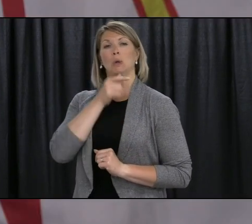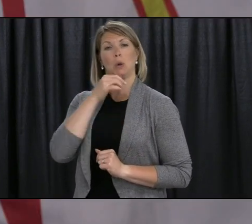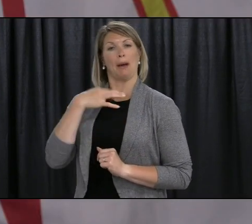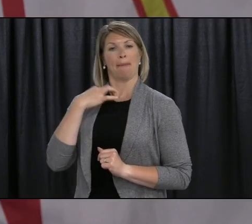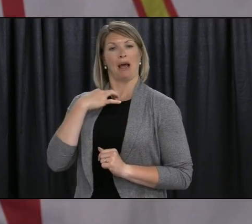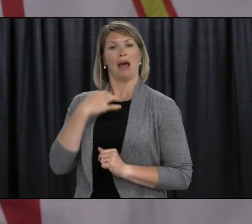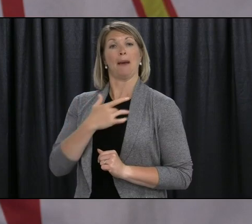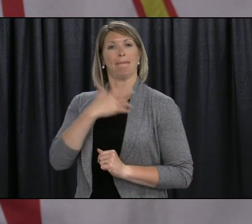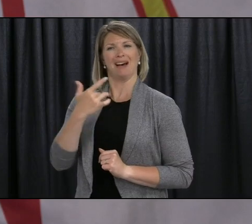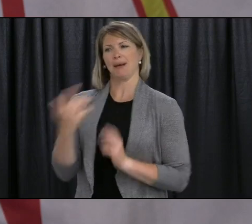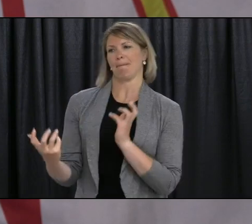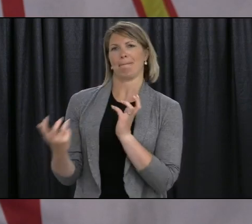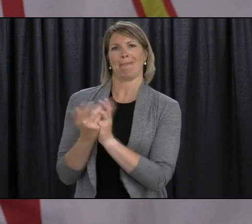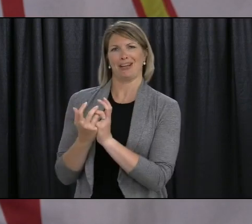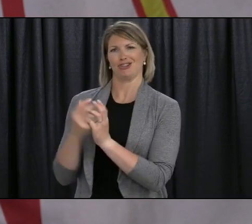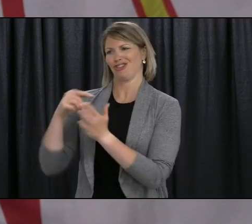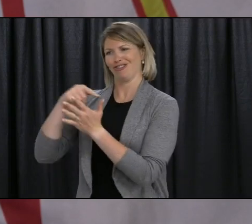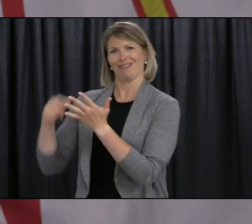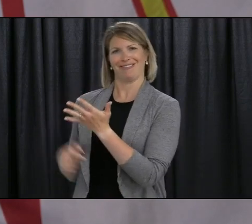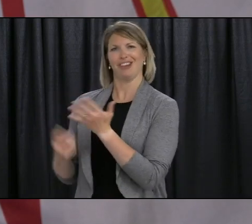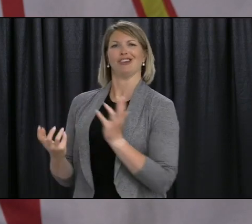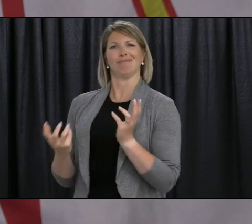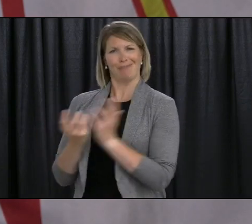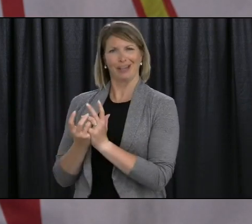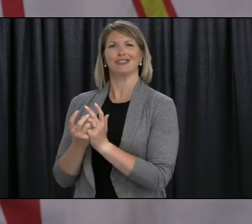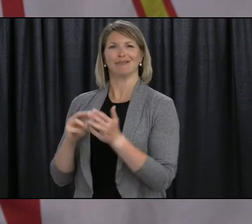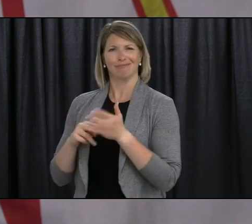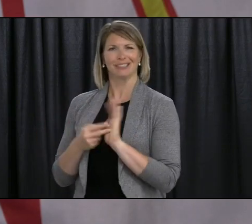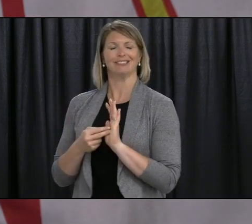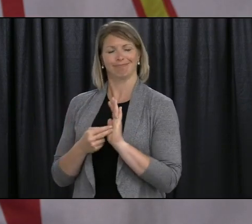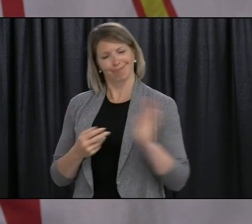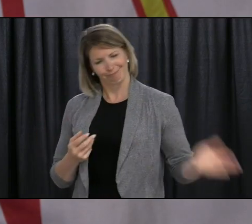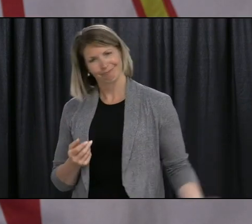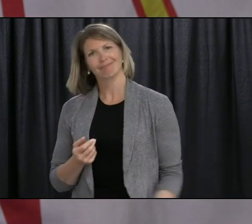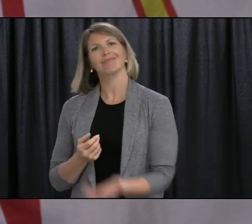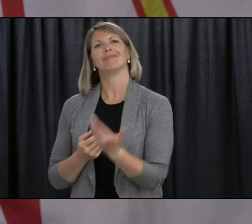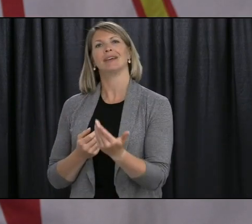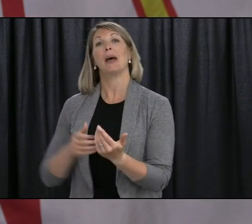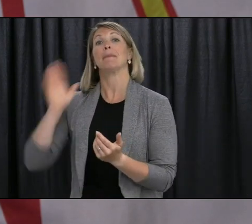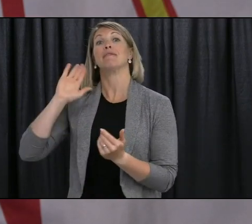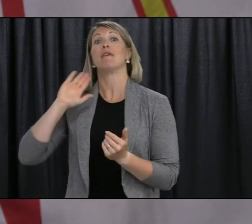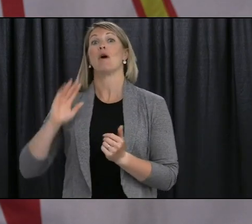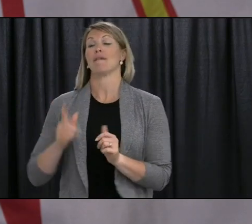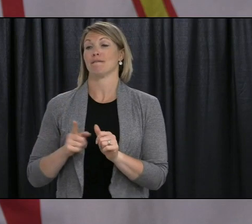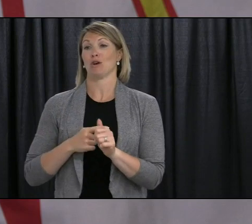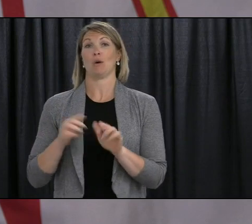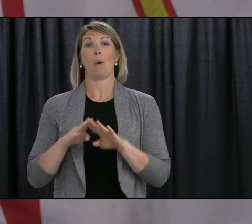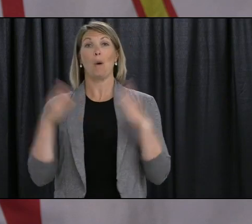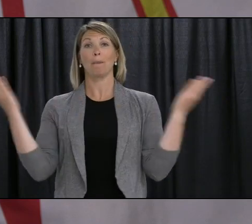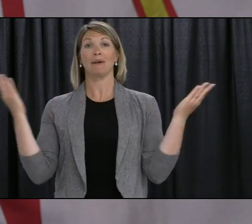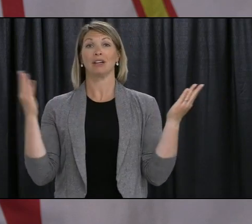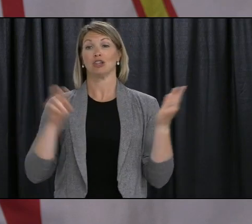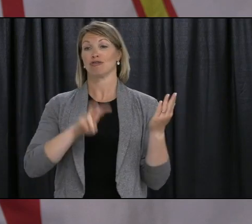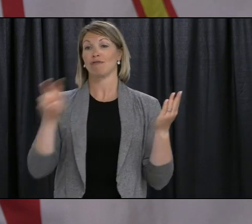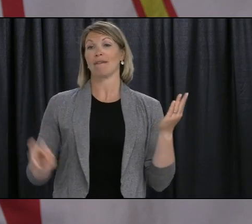and so we've deemed that that's an appropriate way to enter the province. So we feel that a lot of people who would